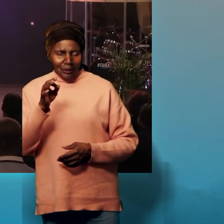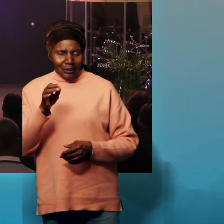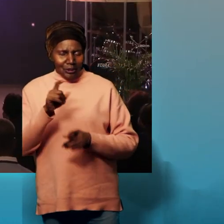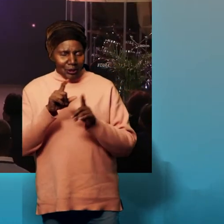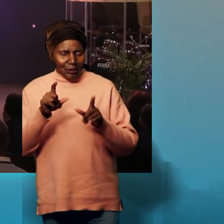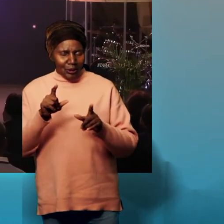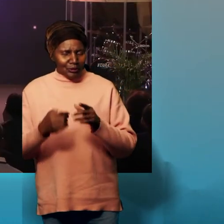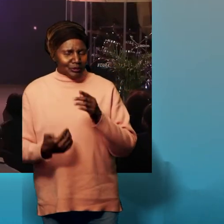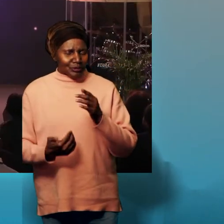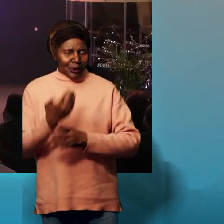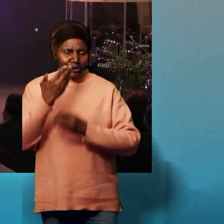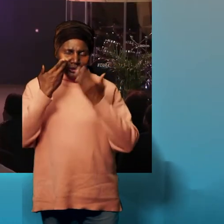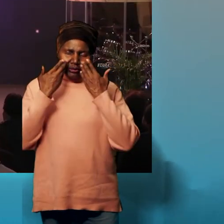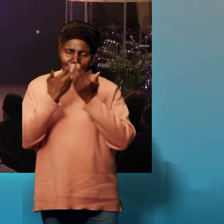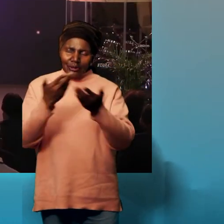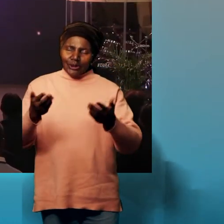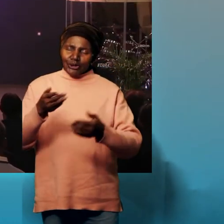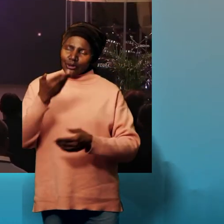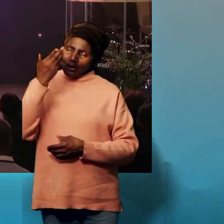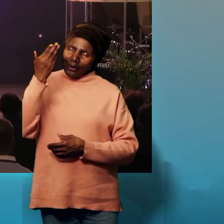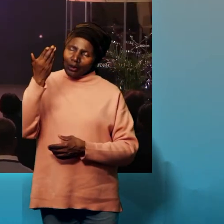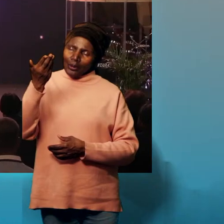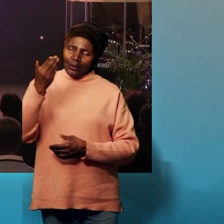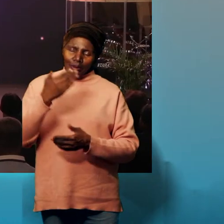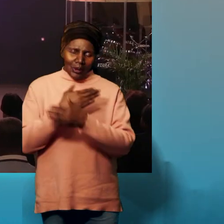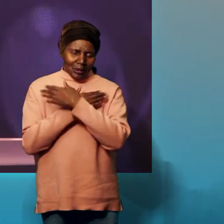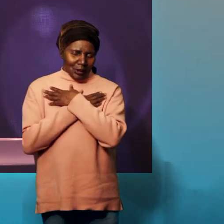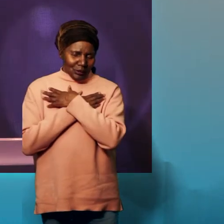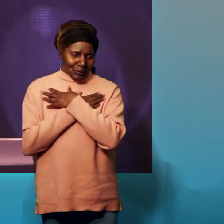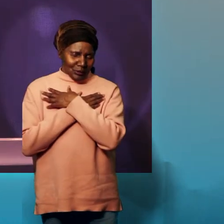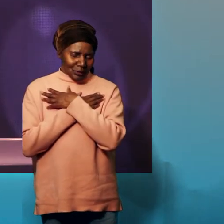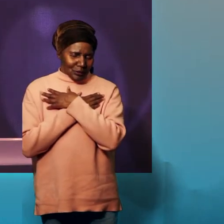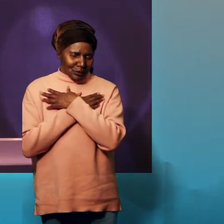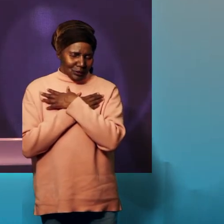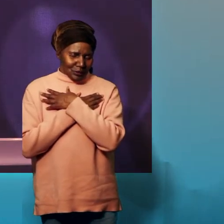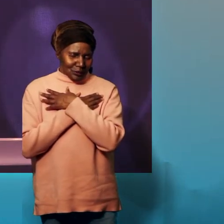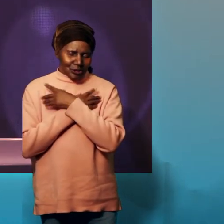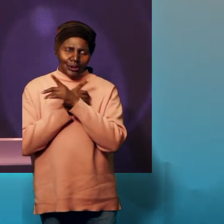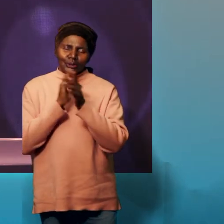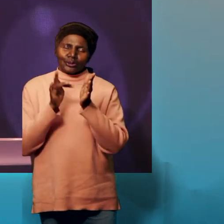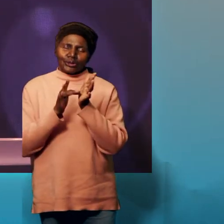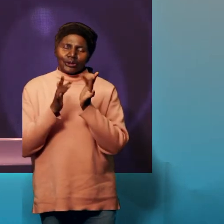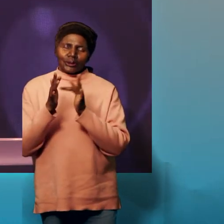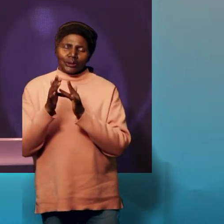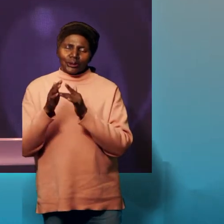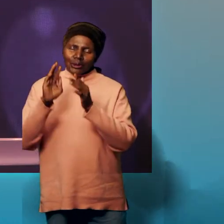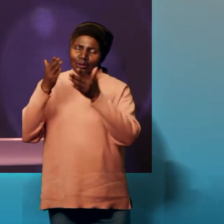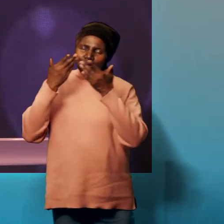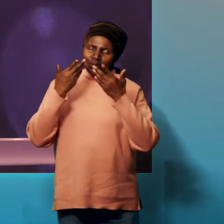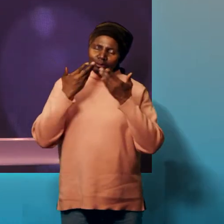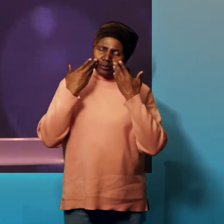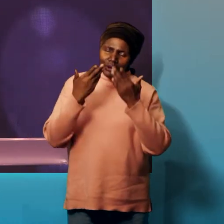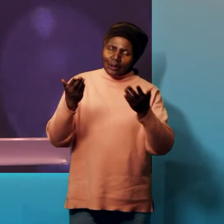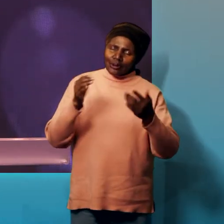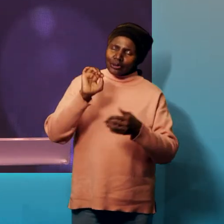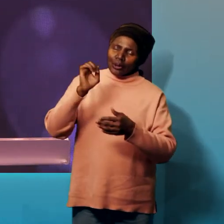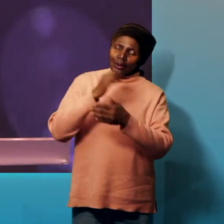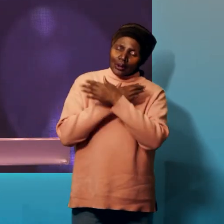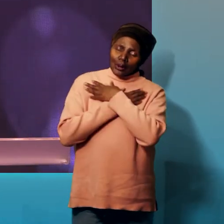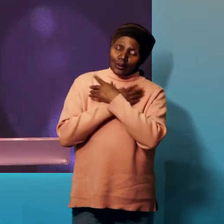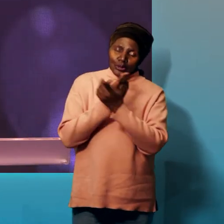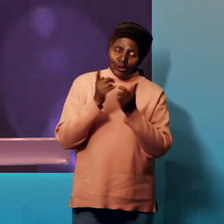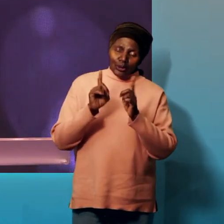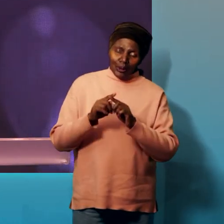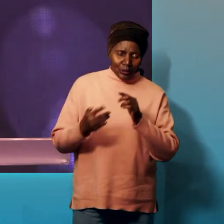Just call out to him in your own way. Jesus, reveal your love to us anew this Easter. Open our eyes to see